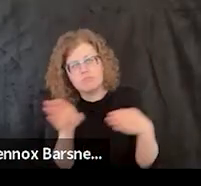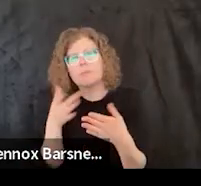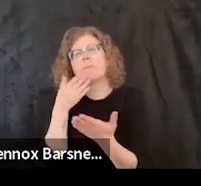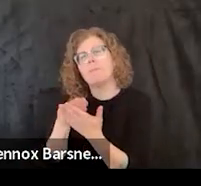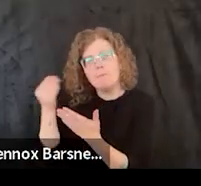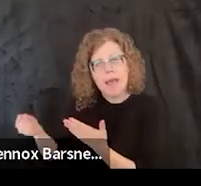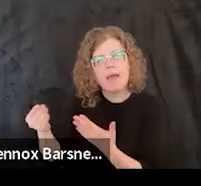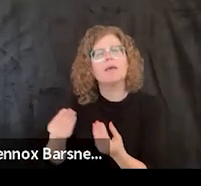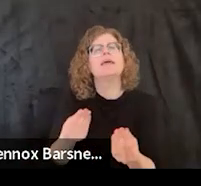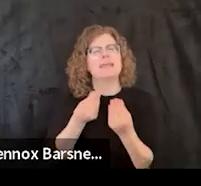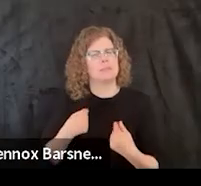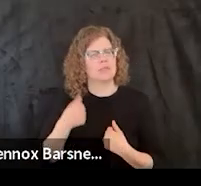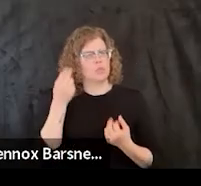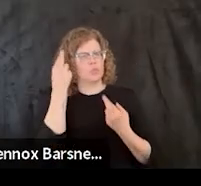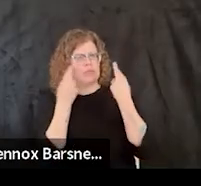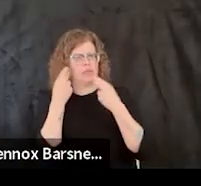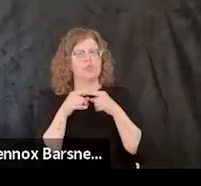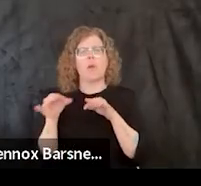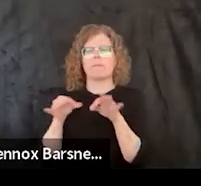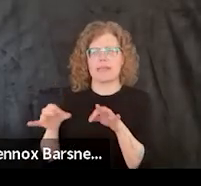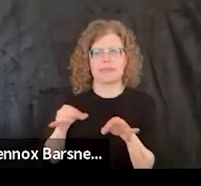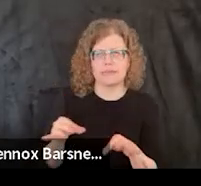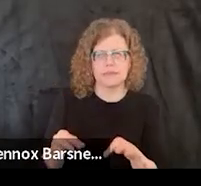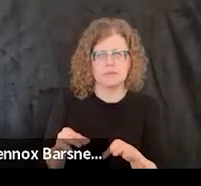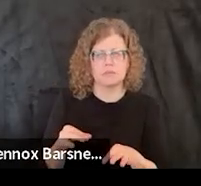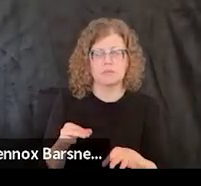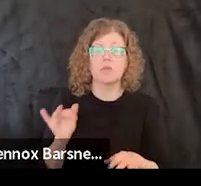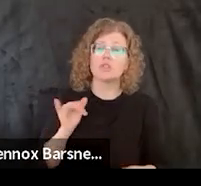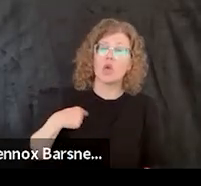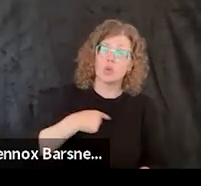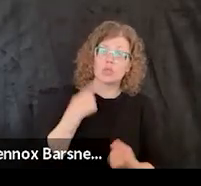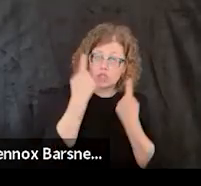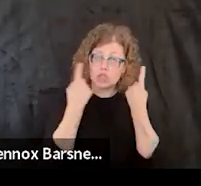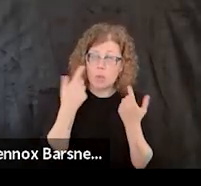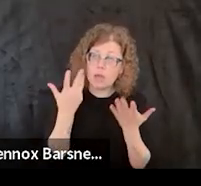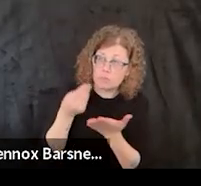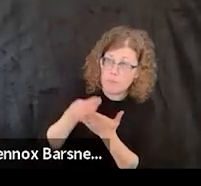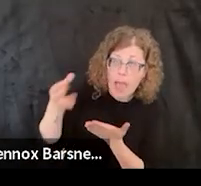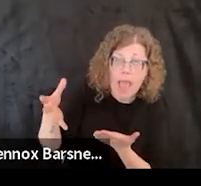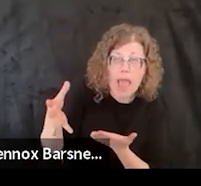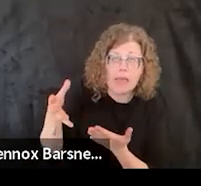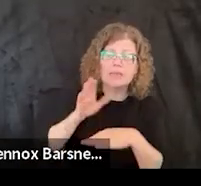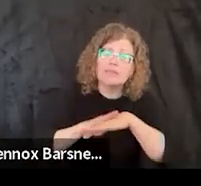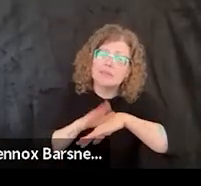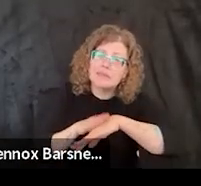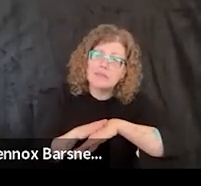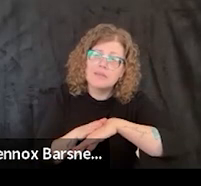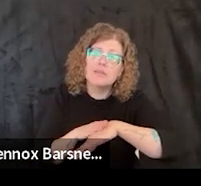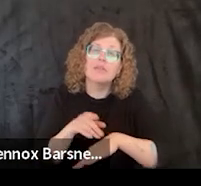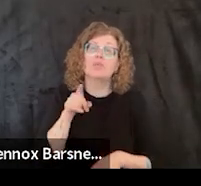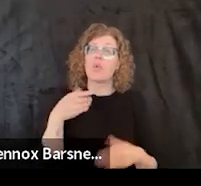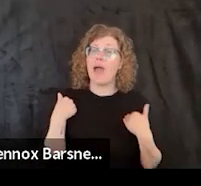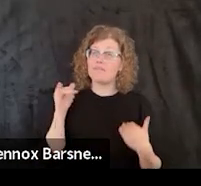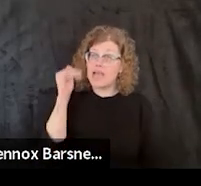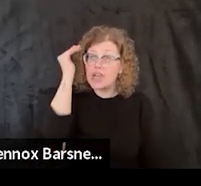Please keep in mind the following considerations for purchasing equipment. Do you have the knowledge and experience to